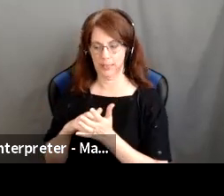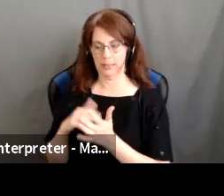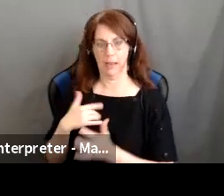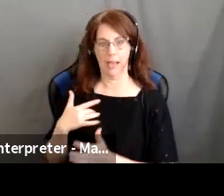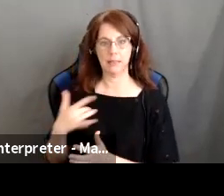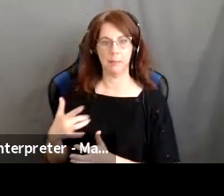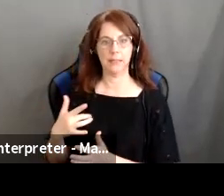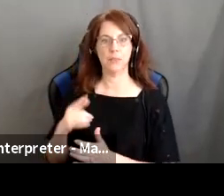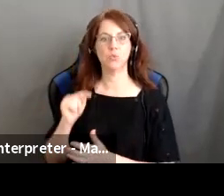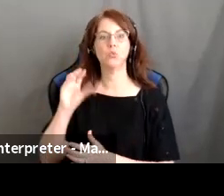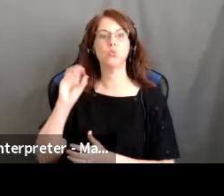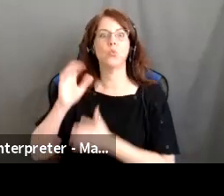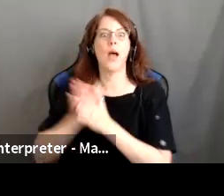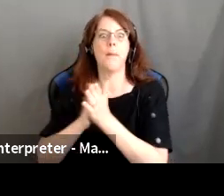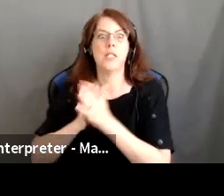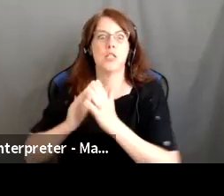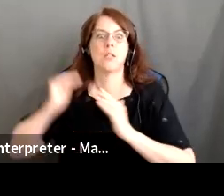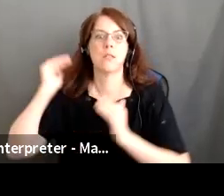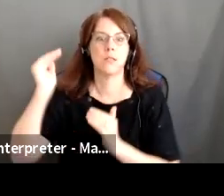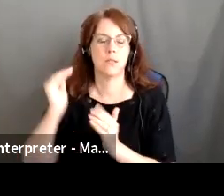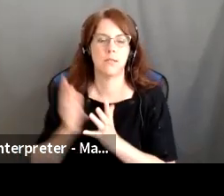to be too ambitious.